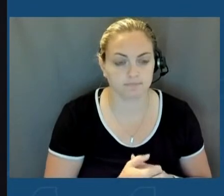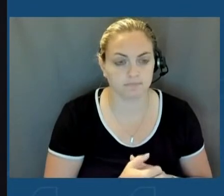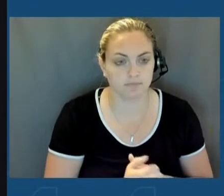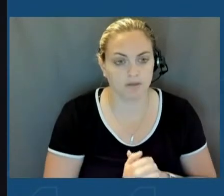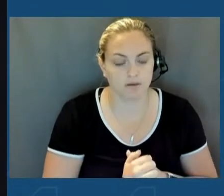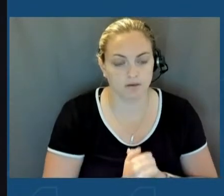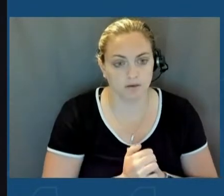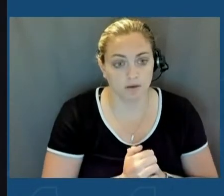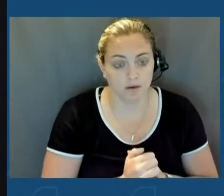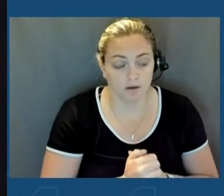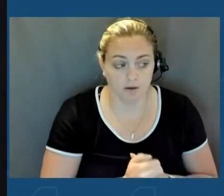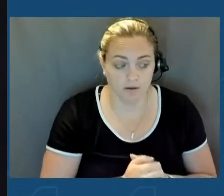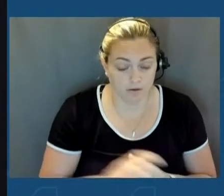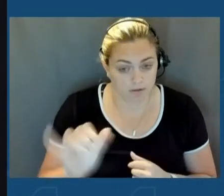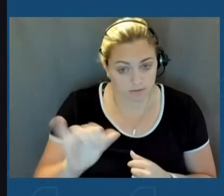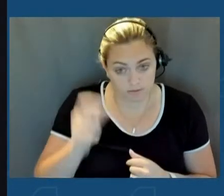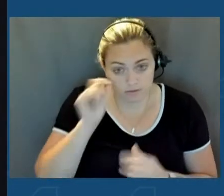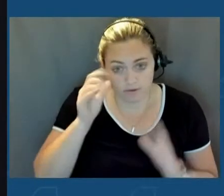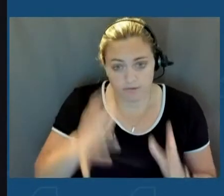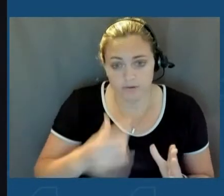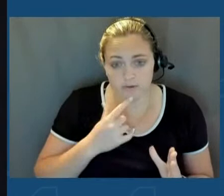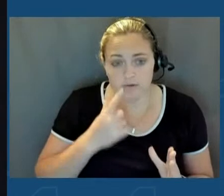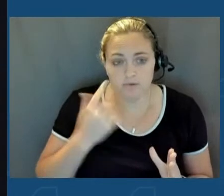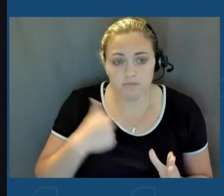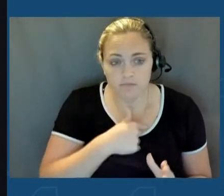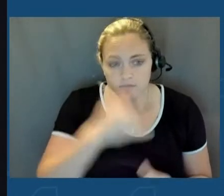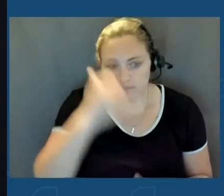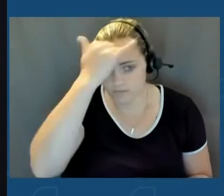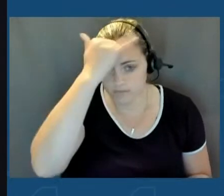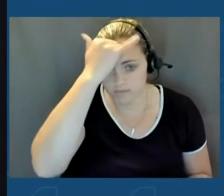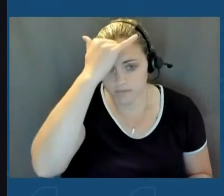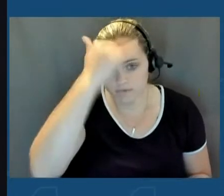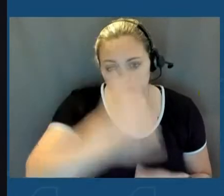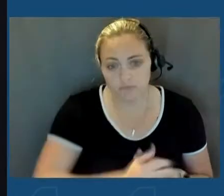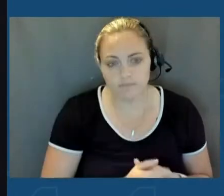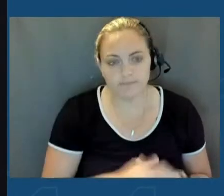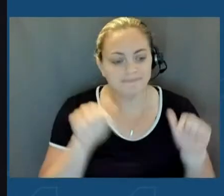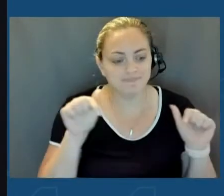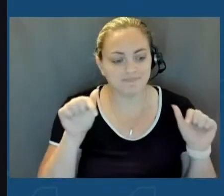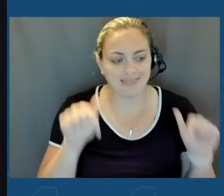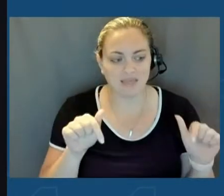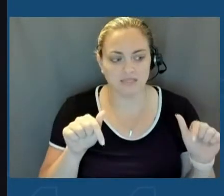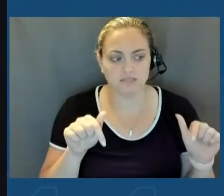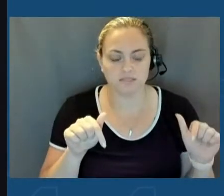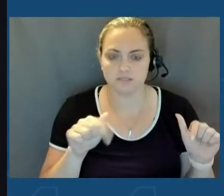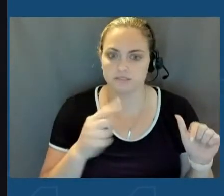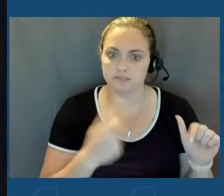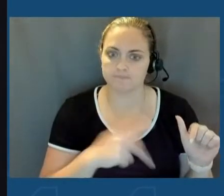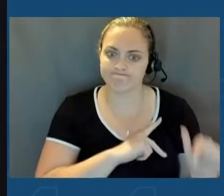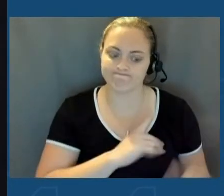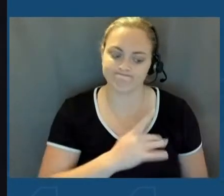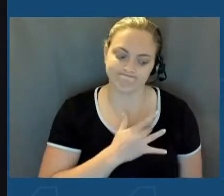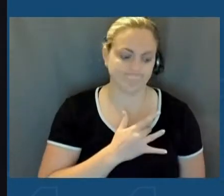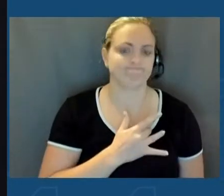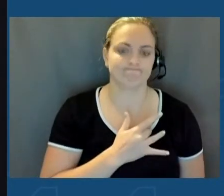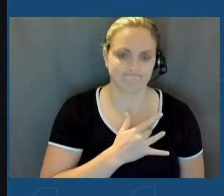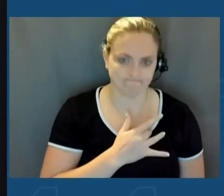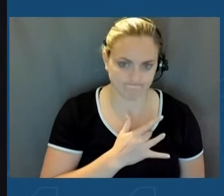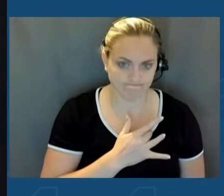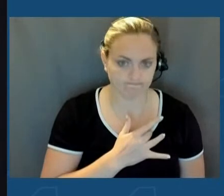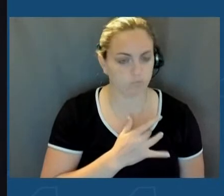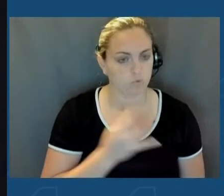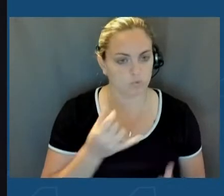As Governor Hochul said, for us in Buffalo, this is very personal. We are